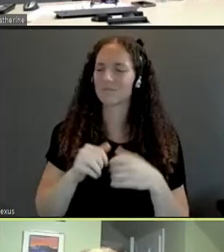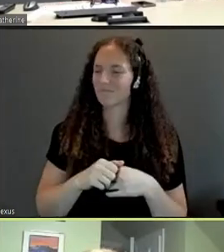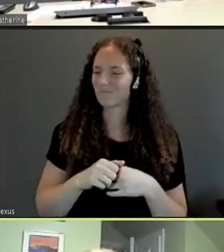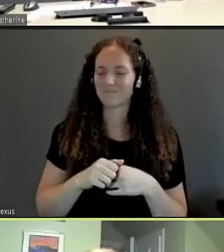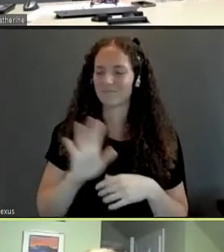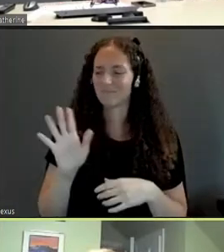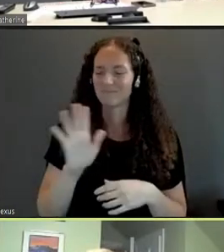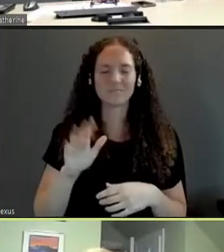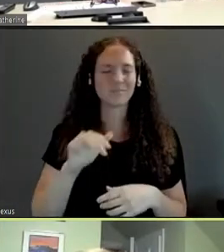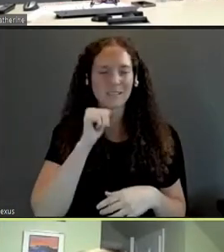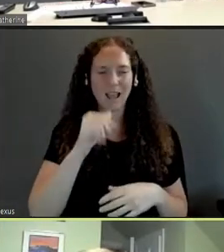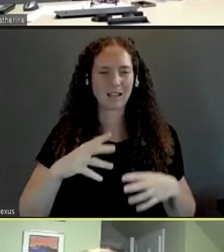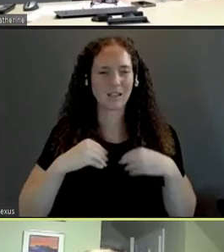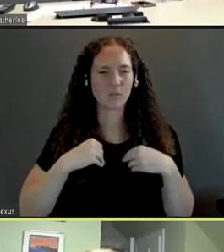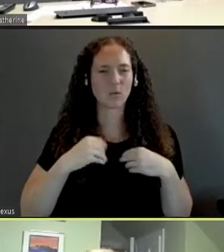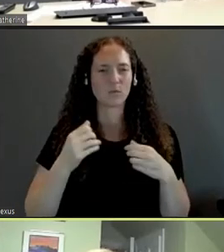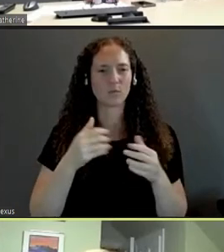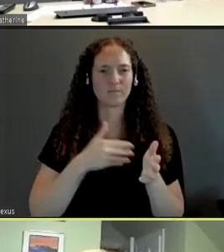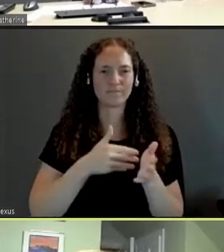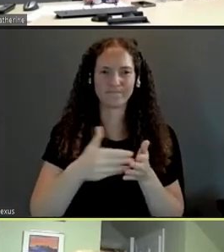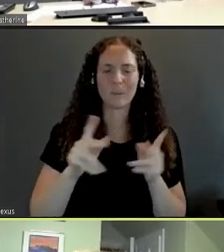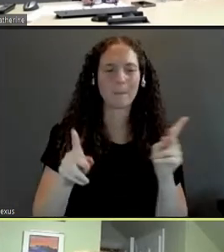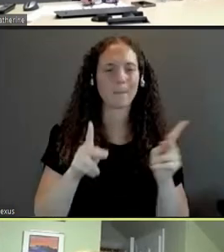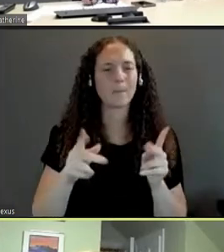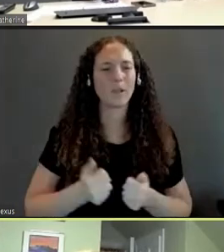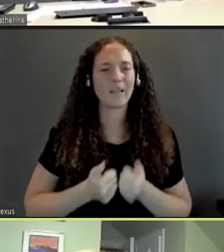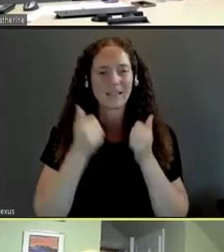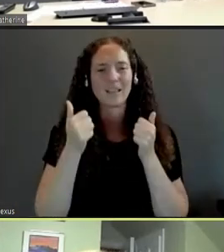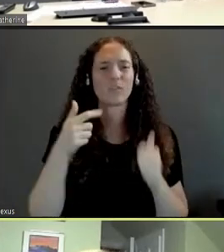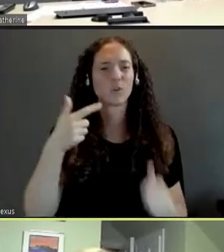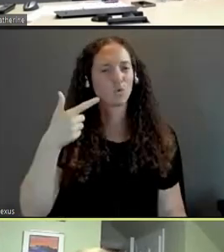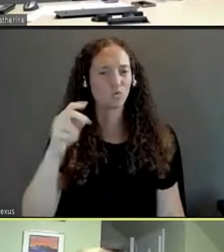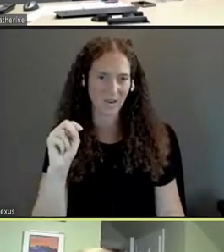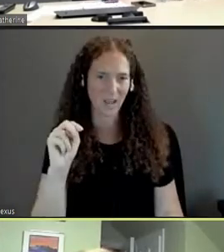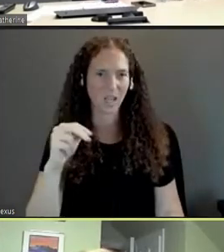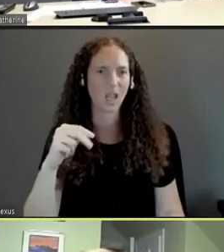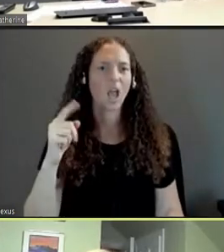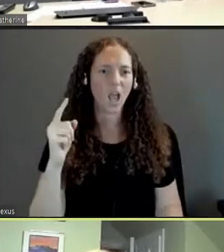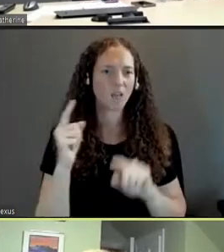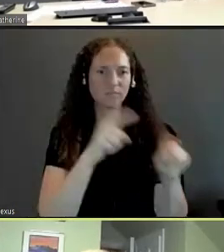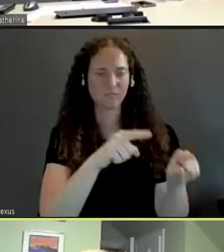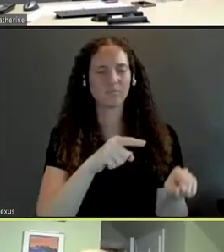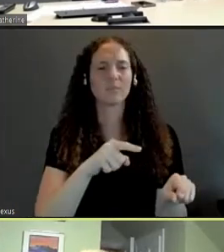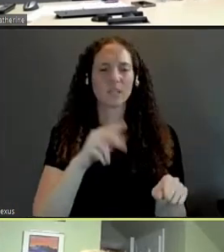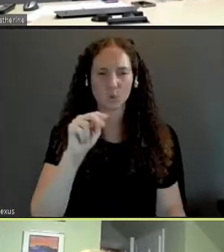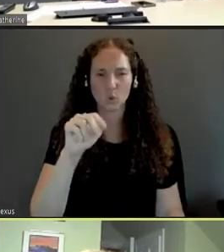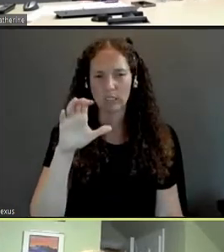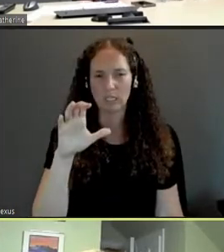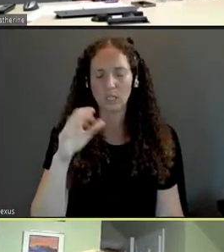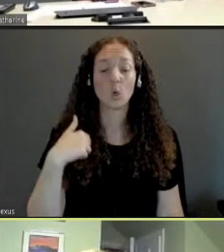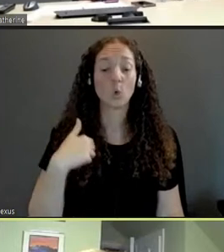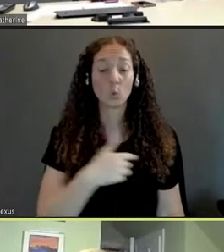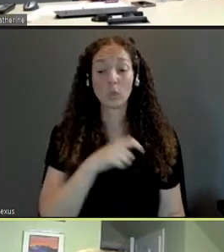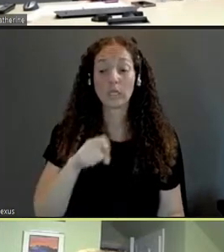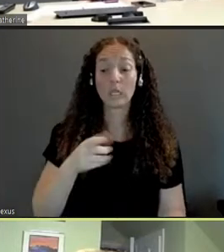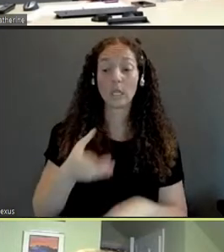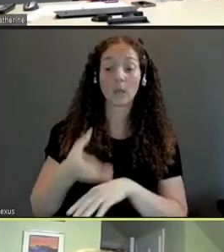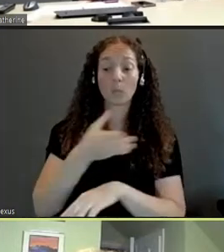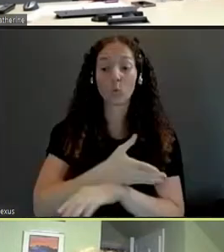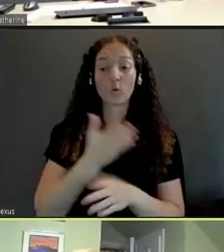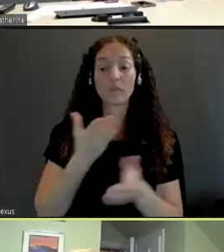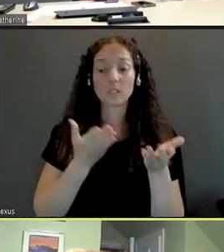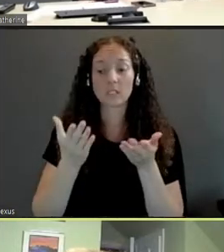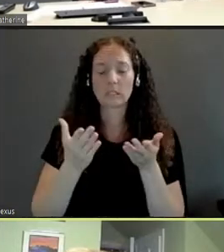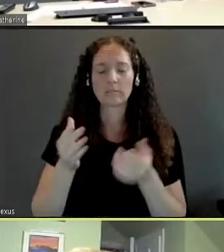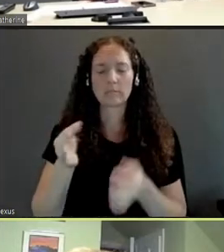city. The schedules need to be fixed to actually improve service to our community rather than reduce it as you have done